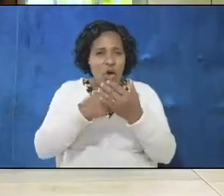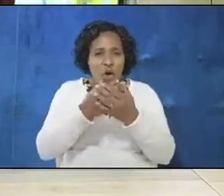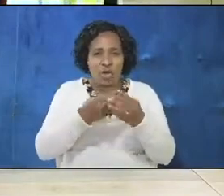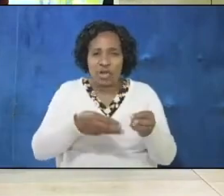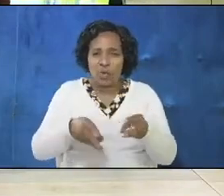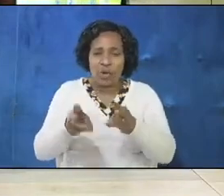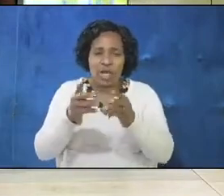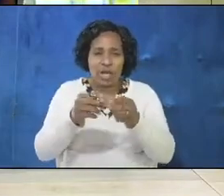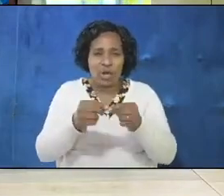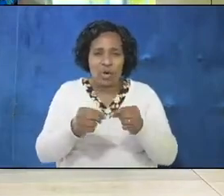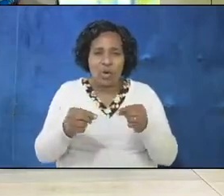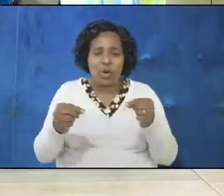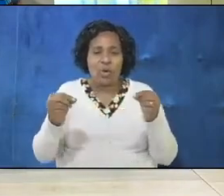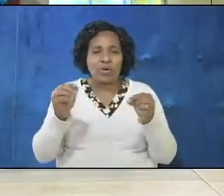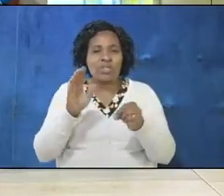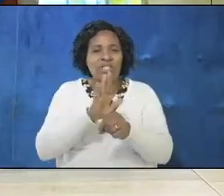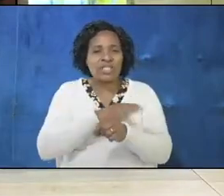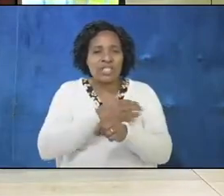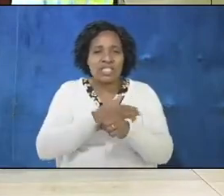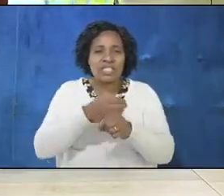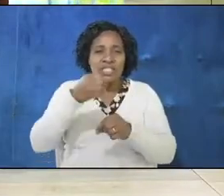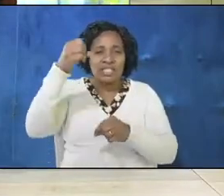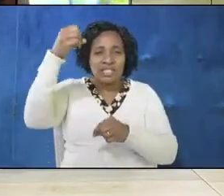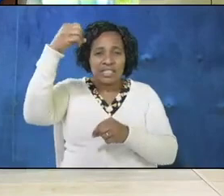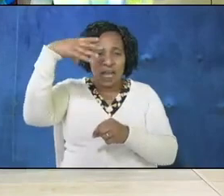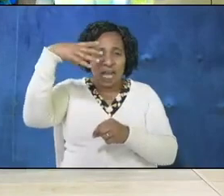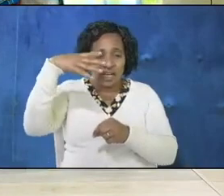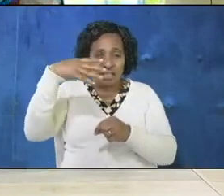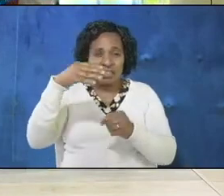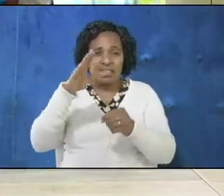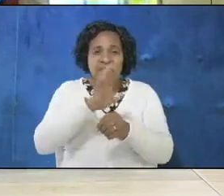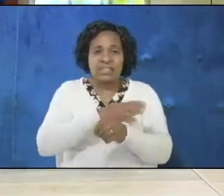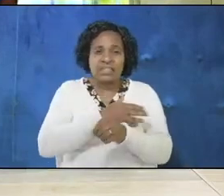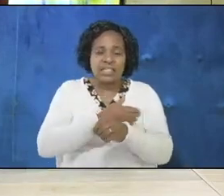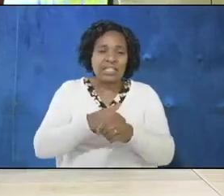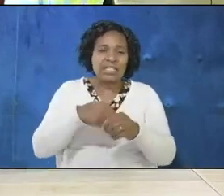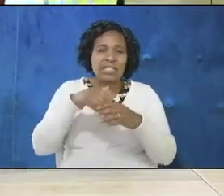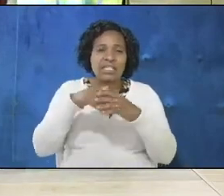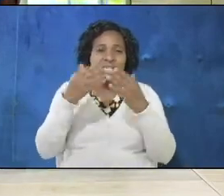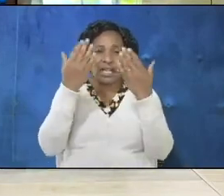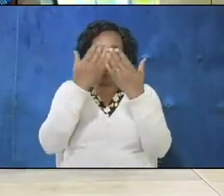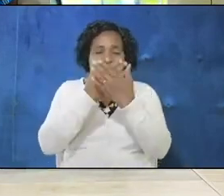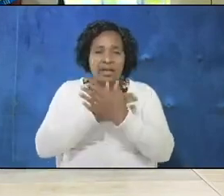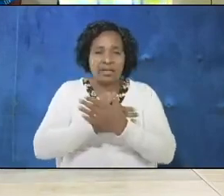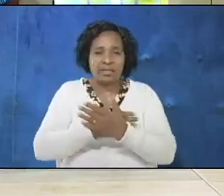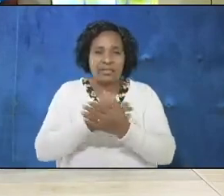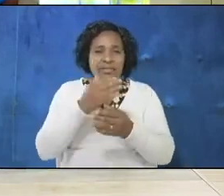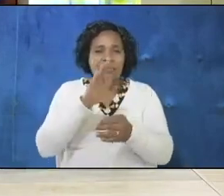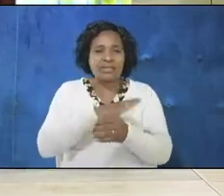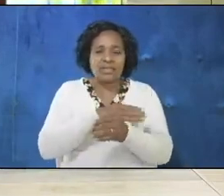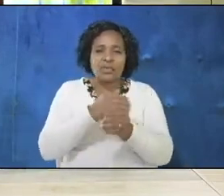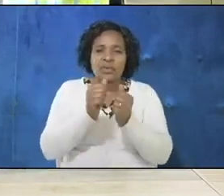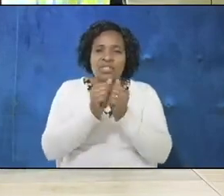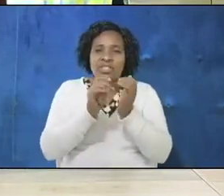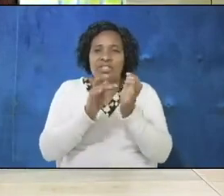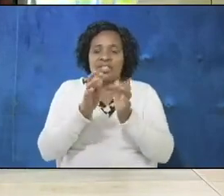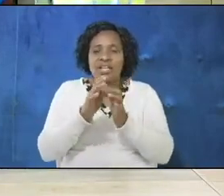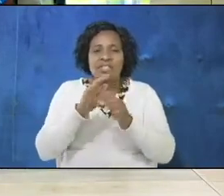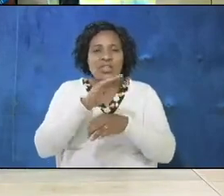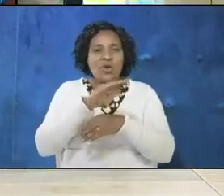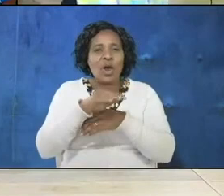the way. Singing in the sunlight, singing in the shadows, singing with